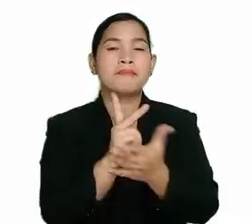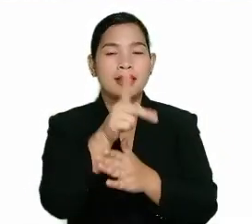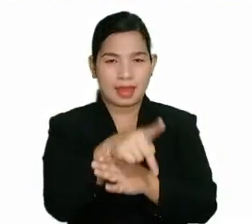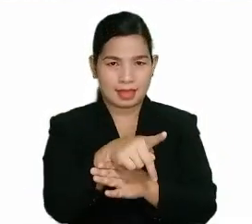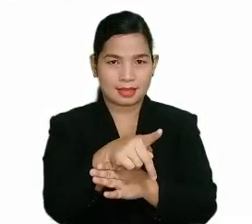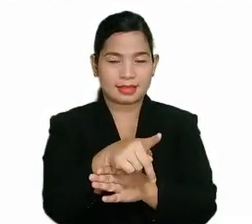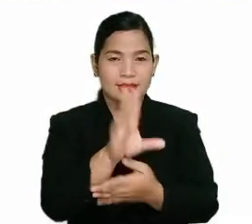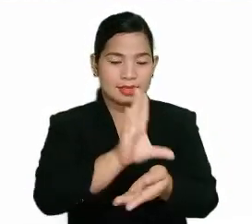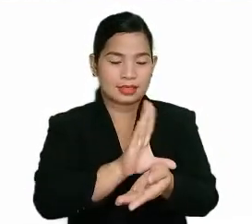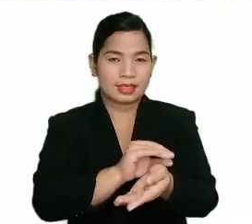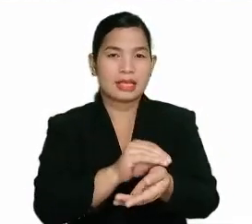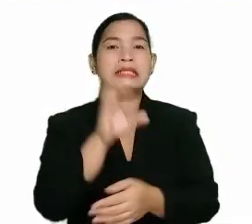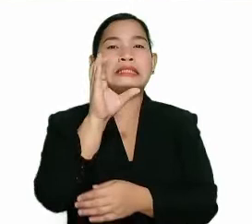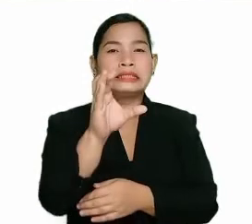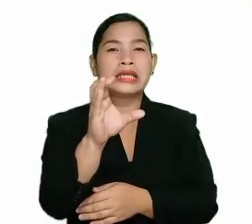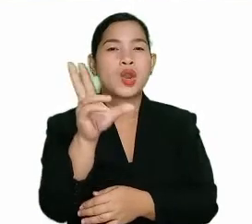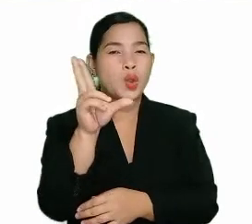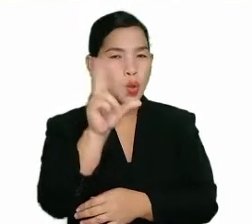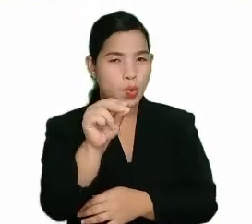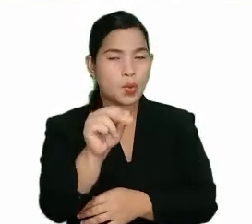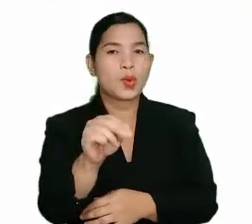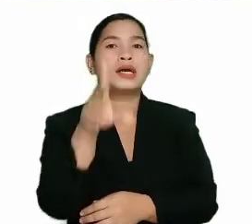Neither. D. Both.